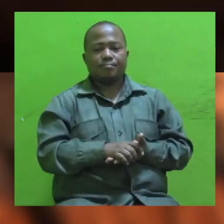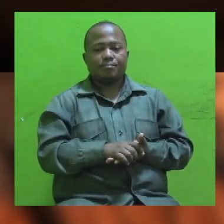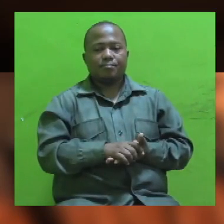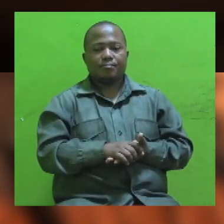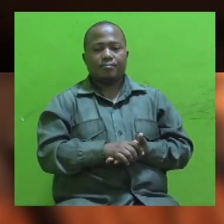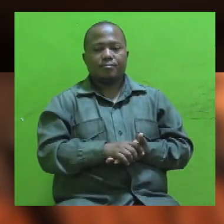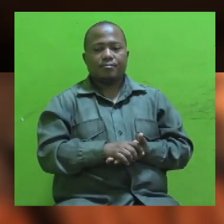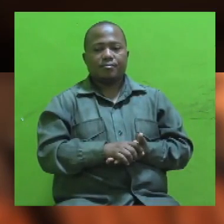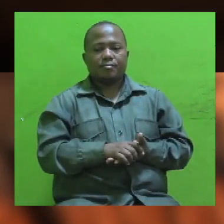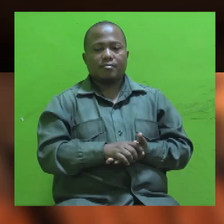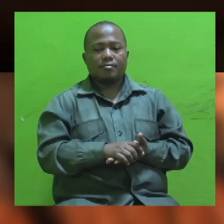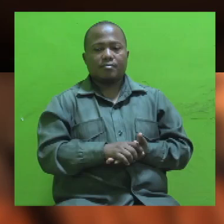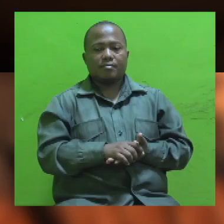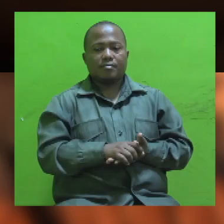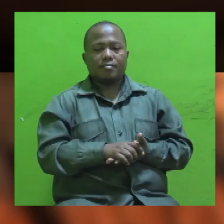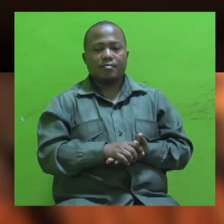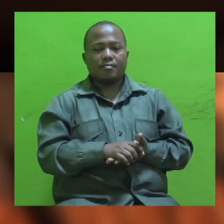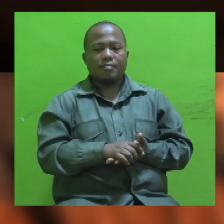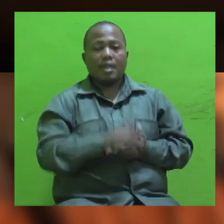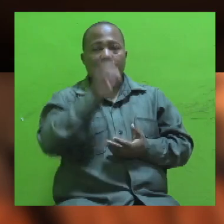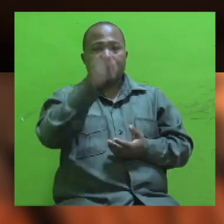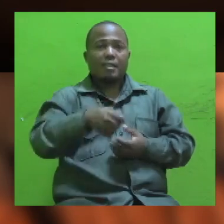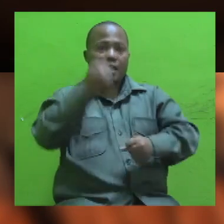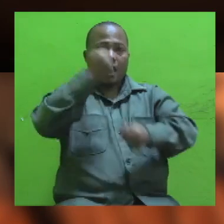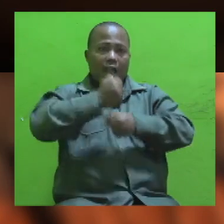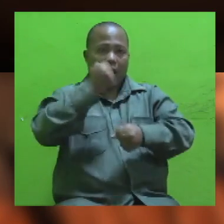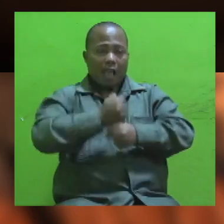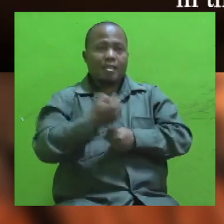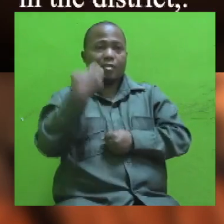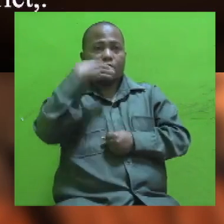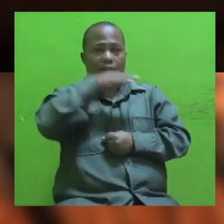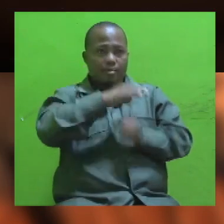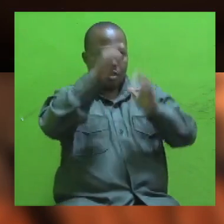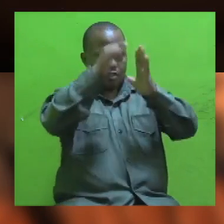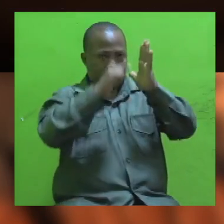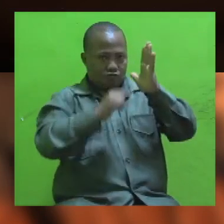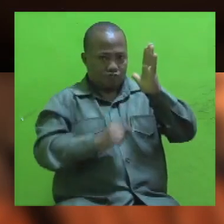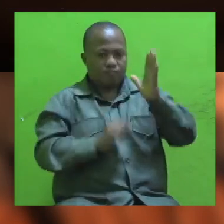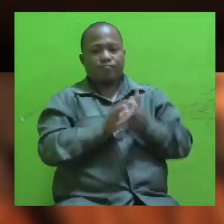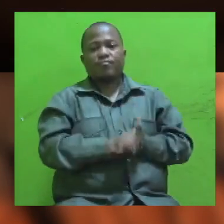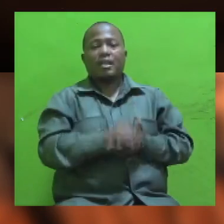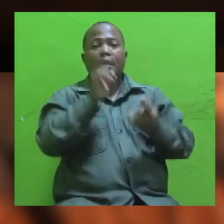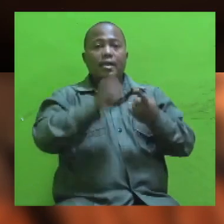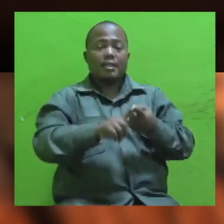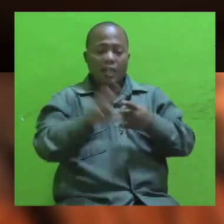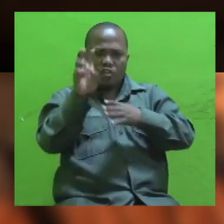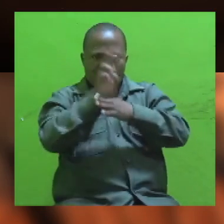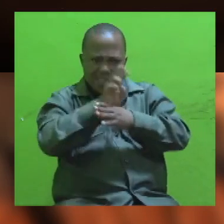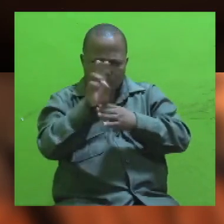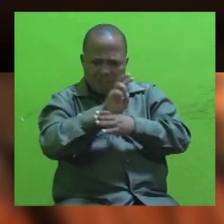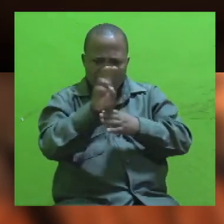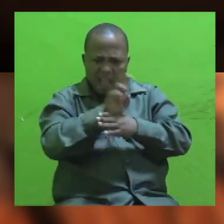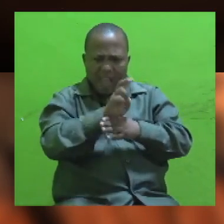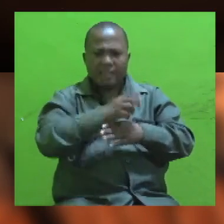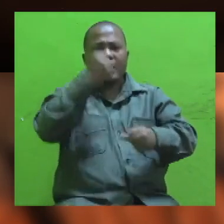where district councils can work on it. The first role, my dear students, to supervise and implementation